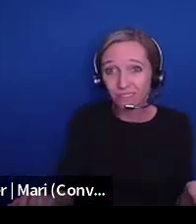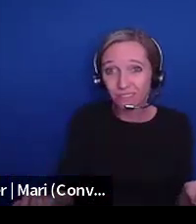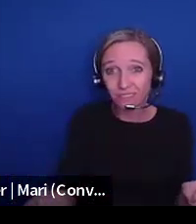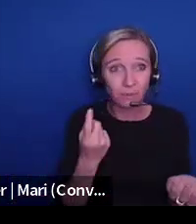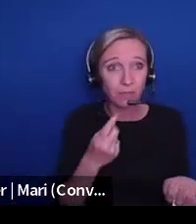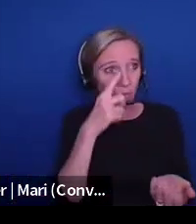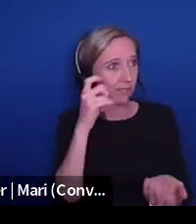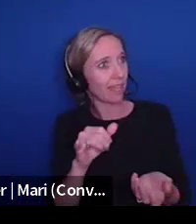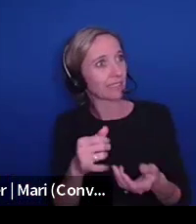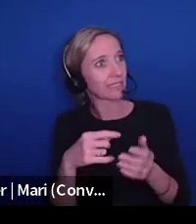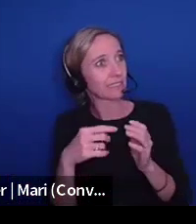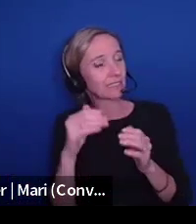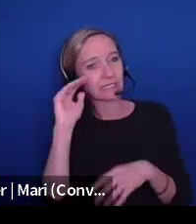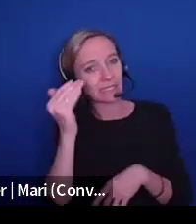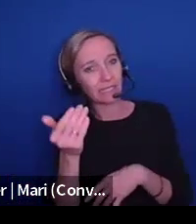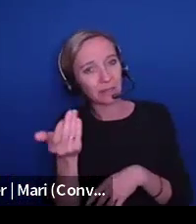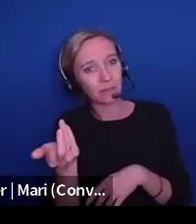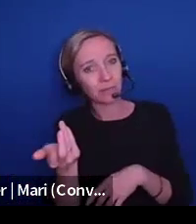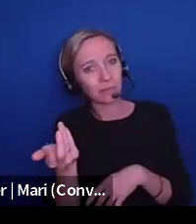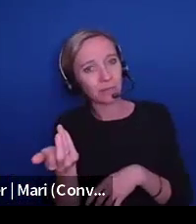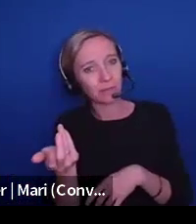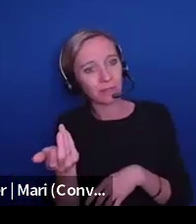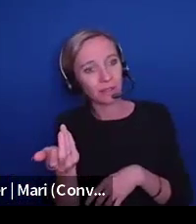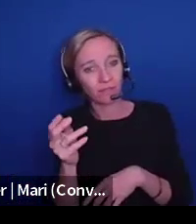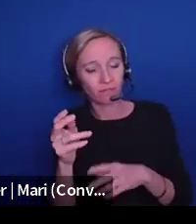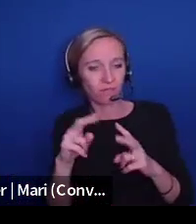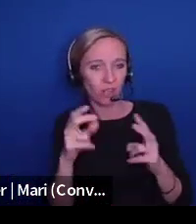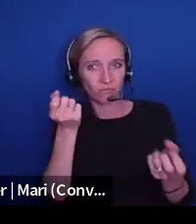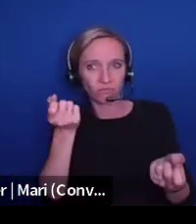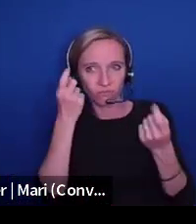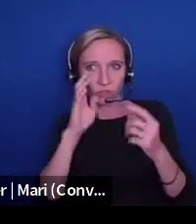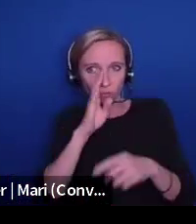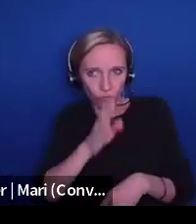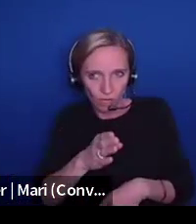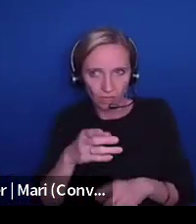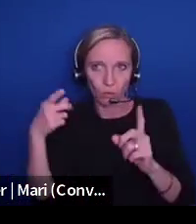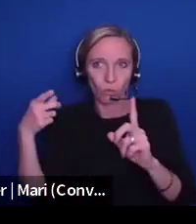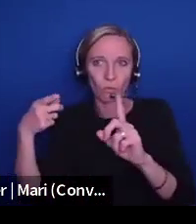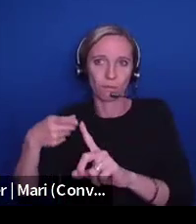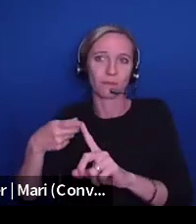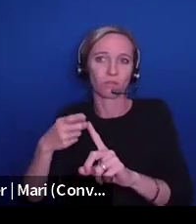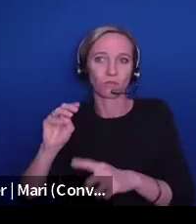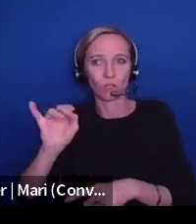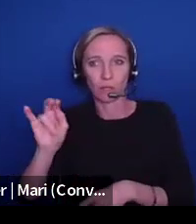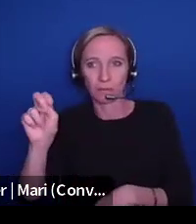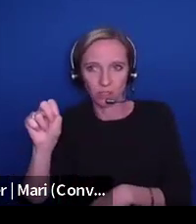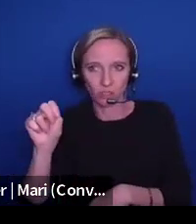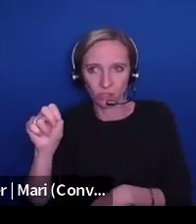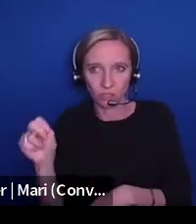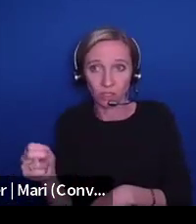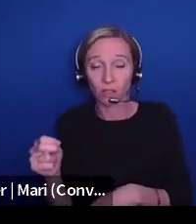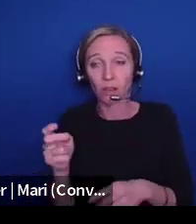because that seems like it seems very direct as to the group's mission, while